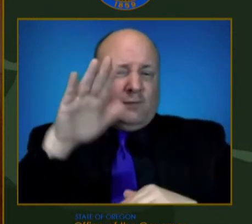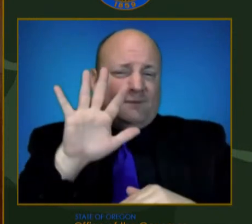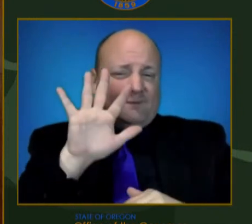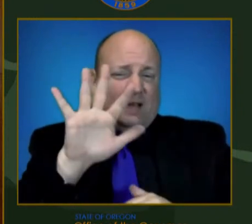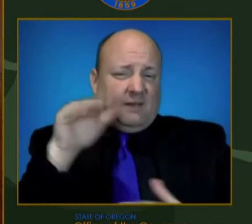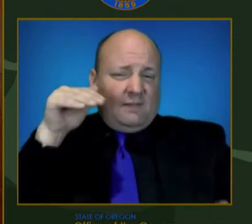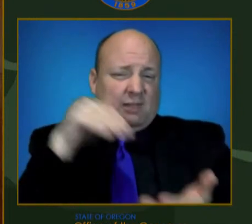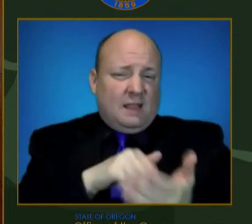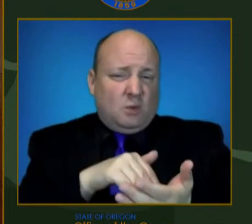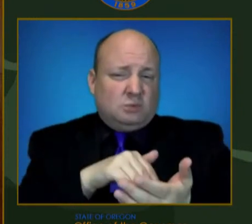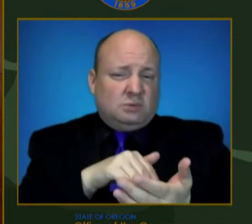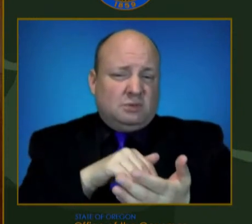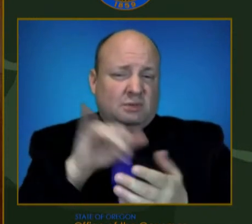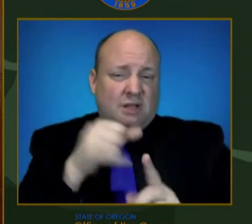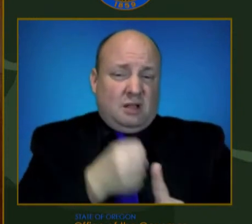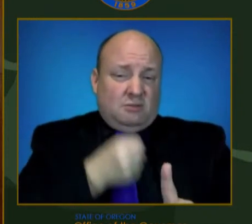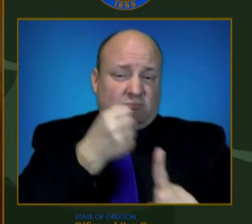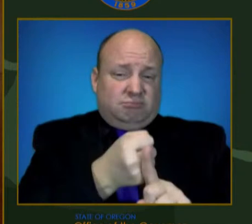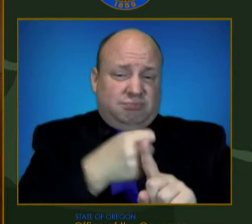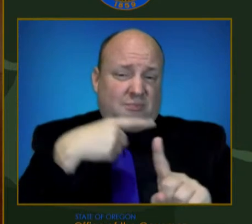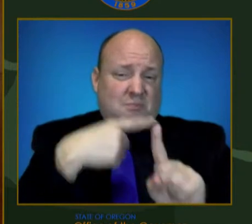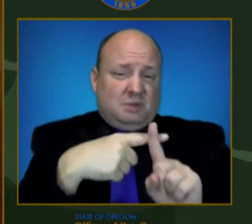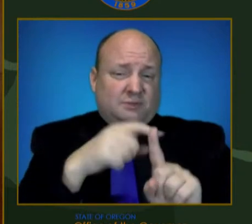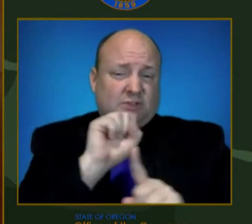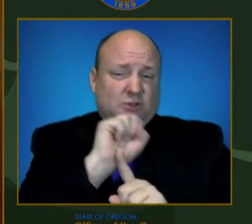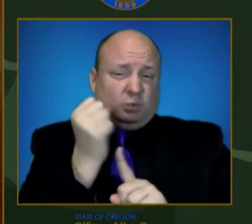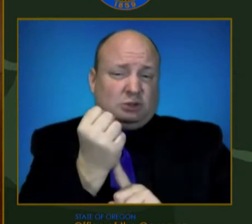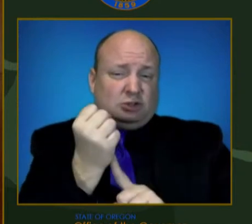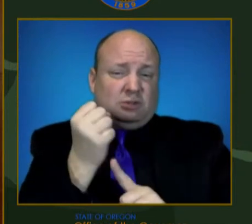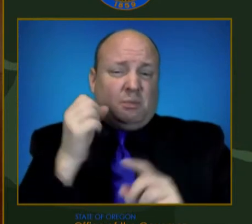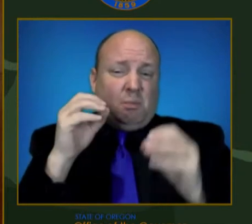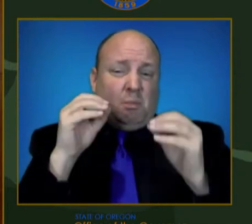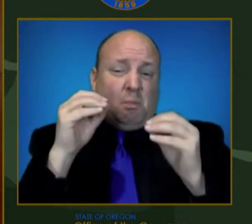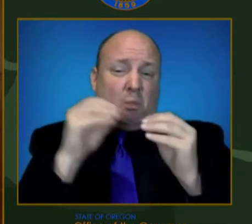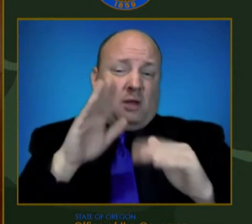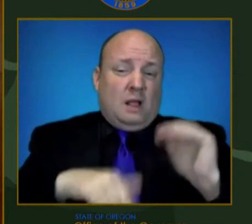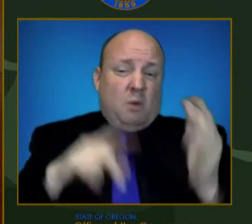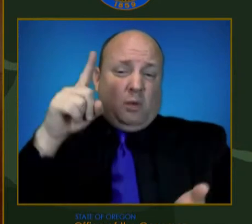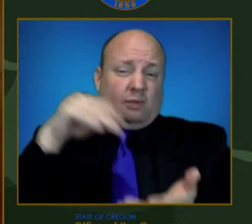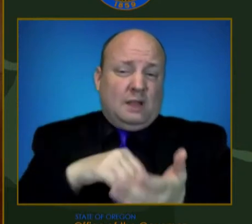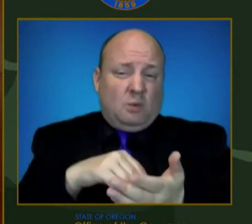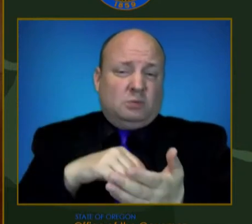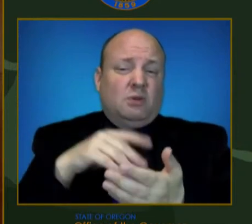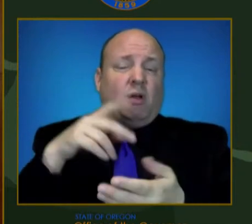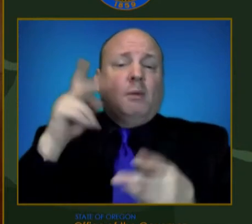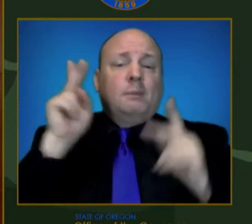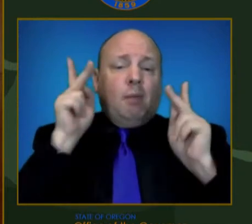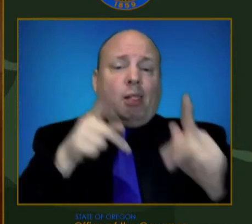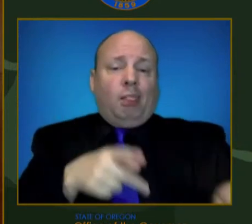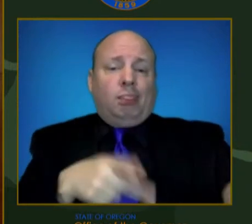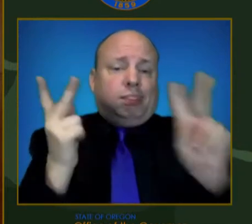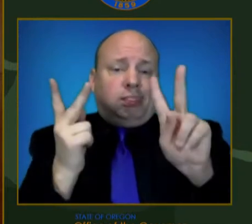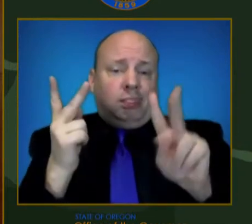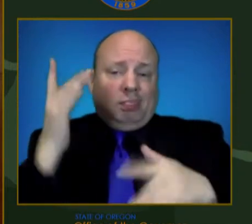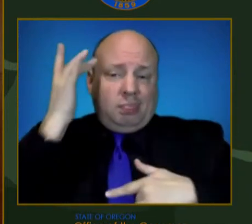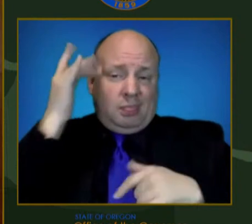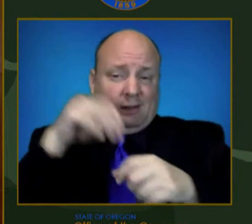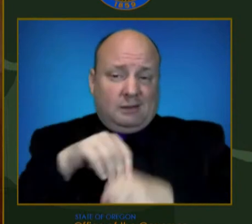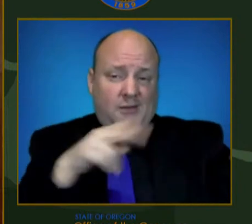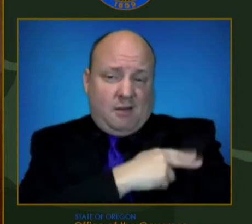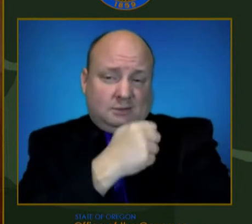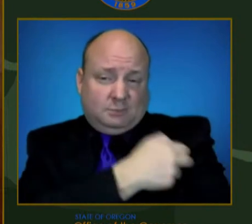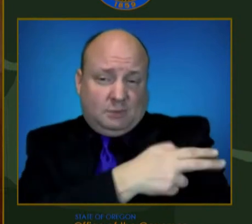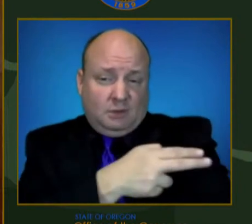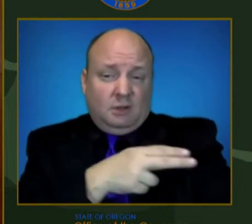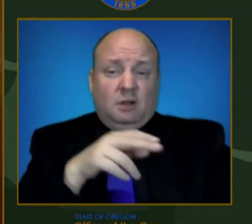infections and more than 1,000 people with COVID in our hospitals. This is the impact in Oregon of the